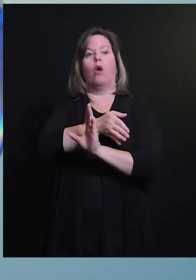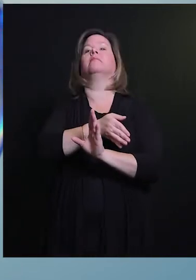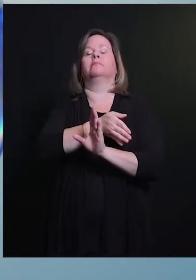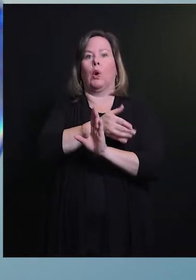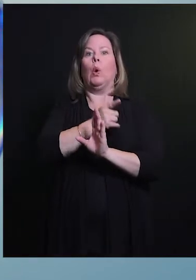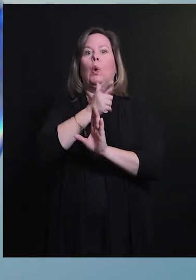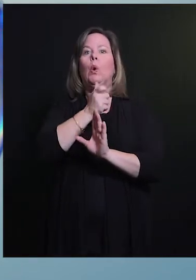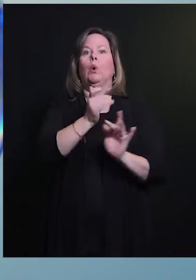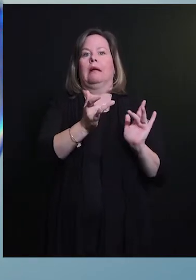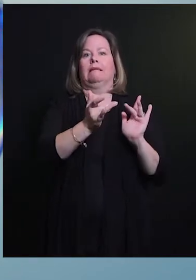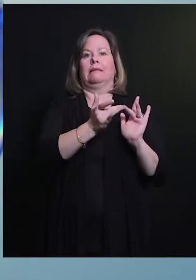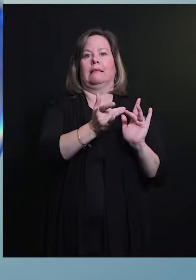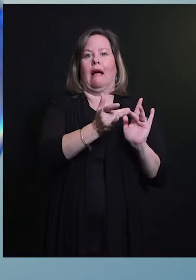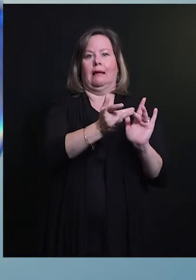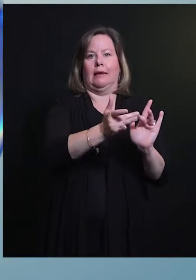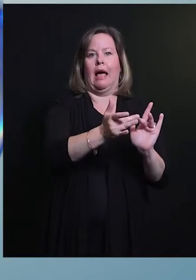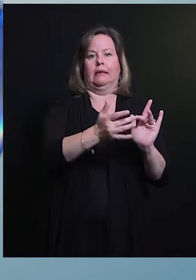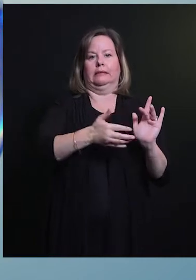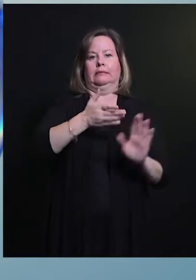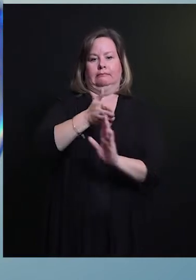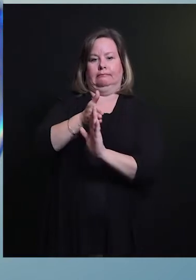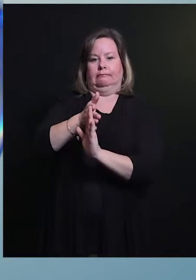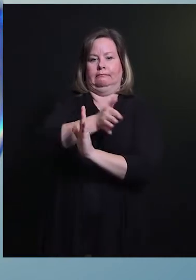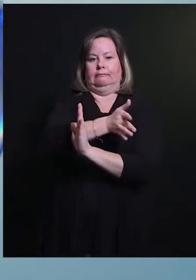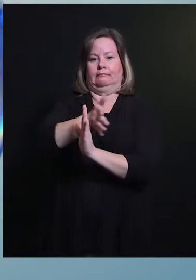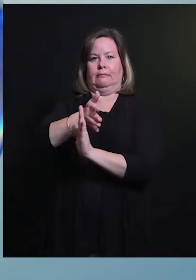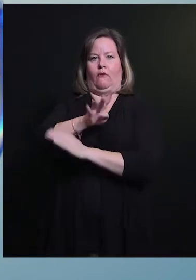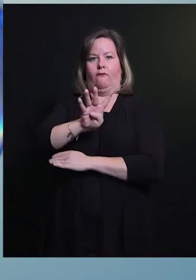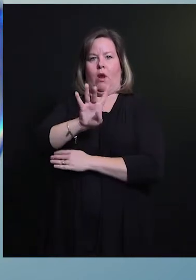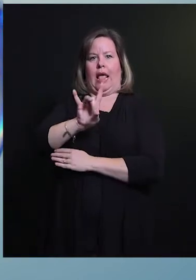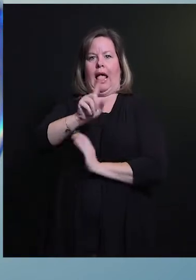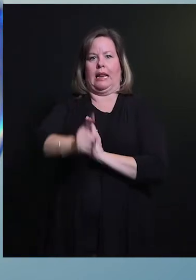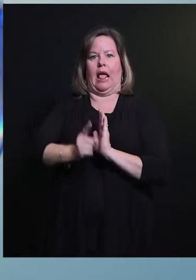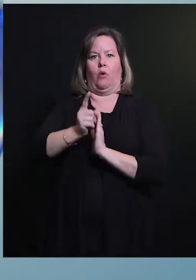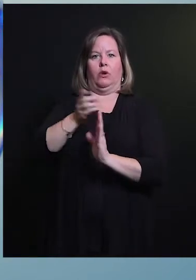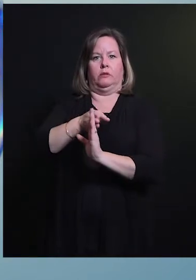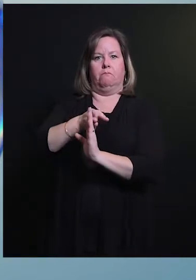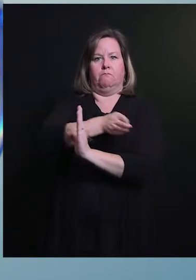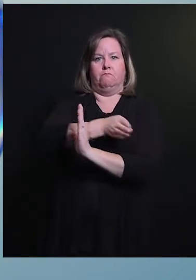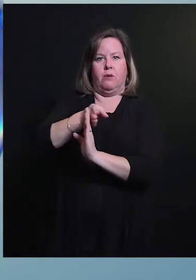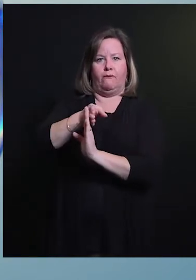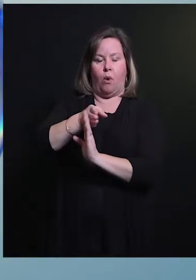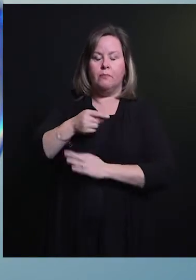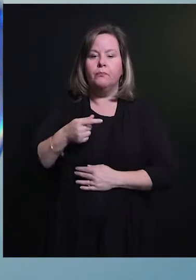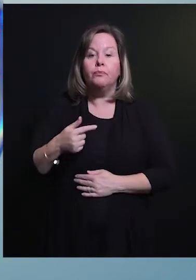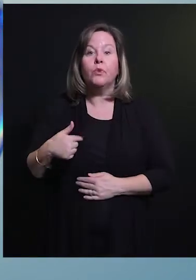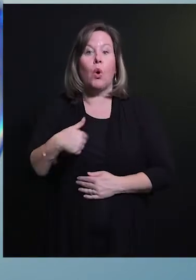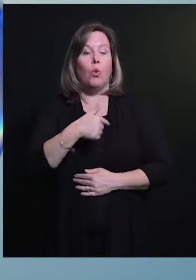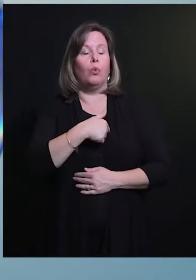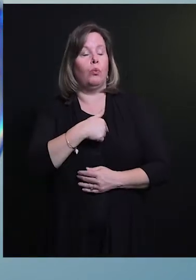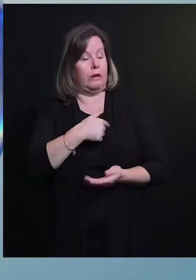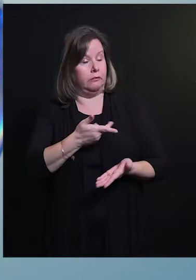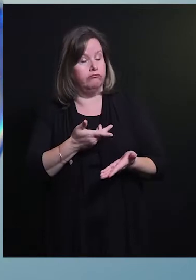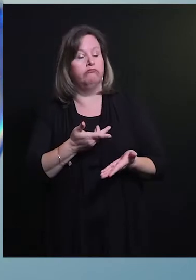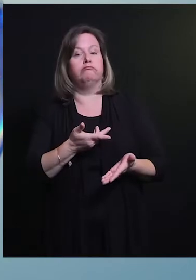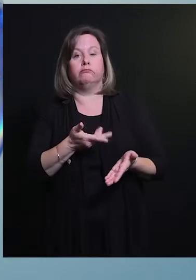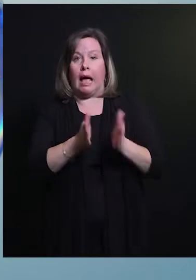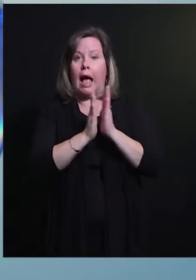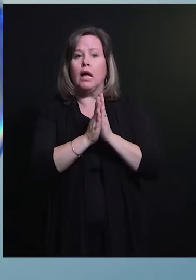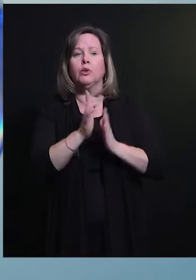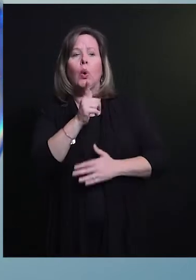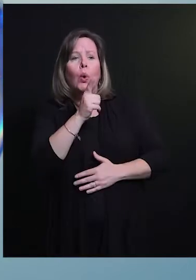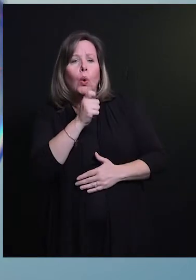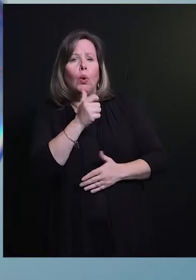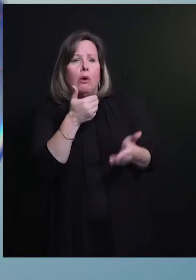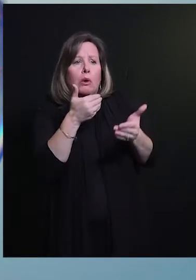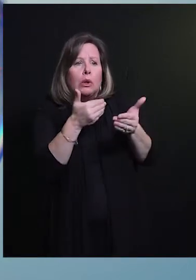of symptoms, and look at all those people that they have been in contact with during that time frame. We're looking at people who were in close contact